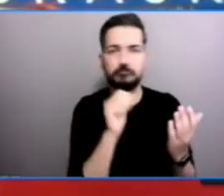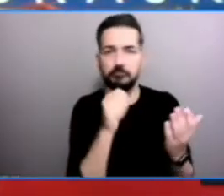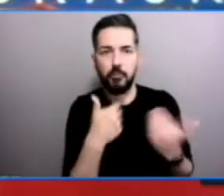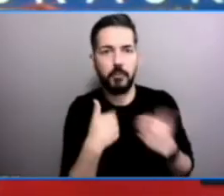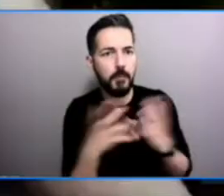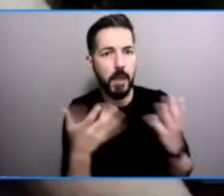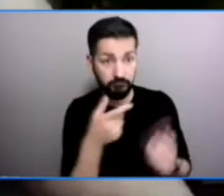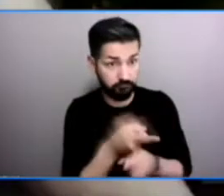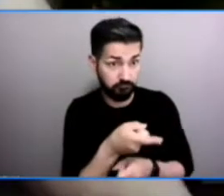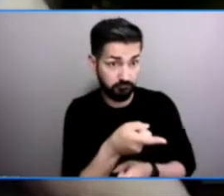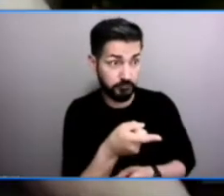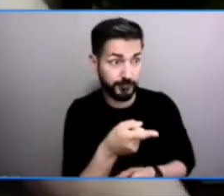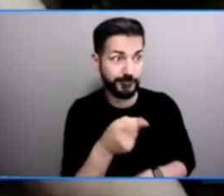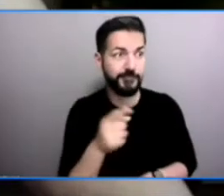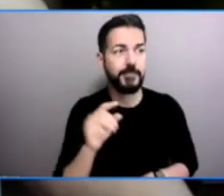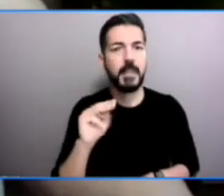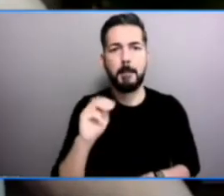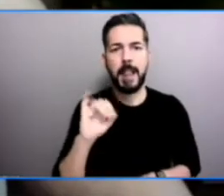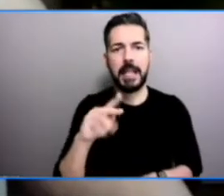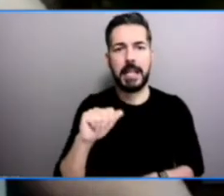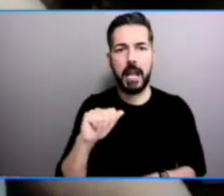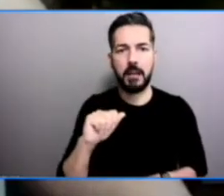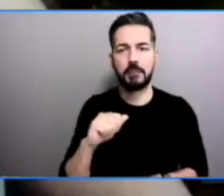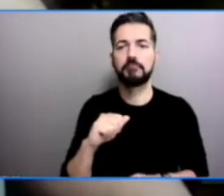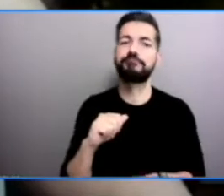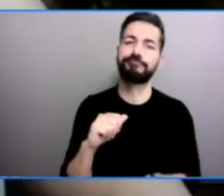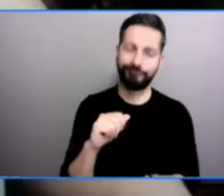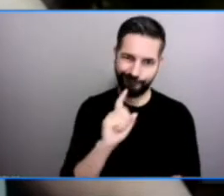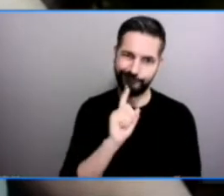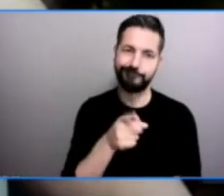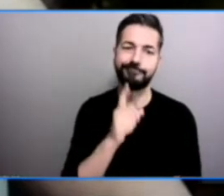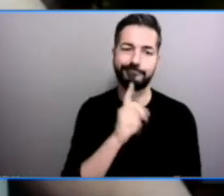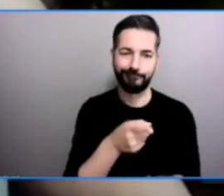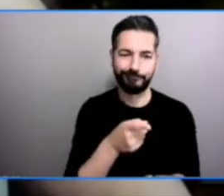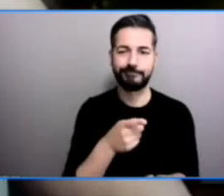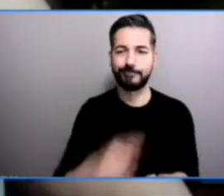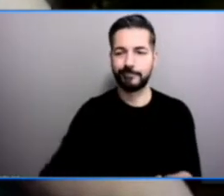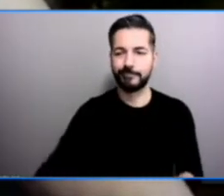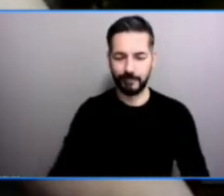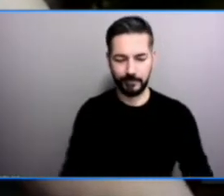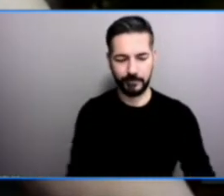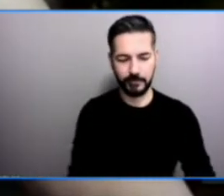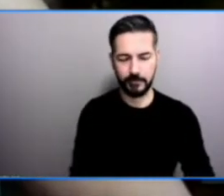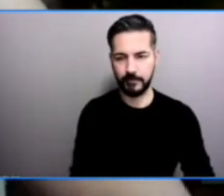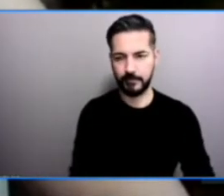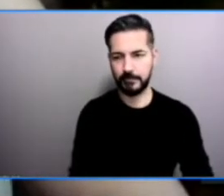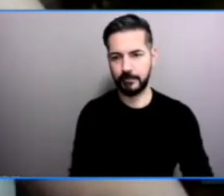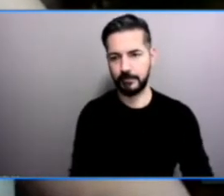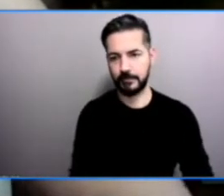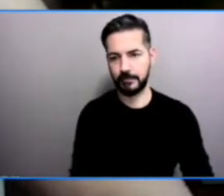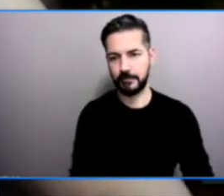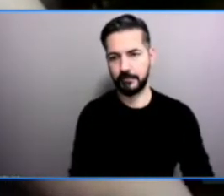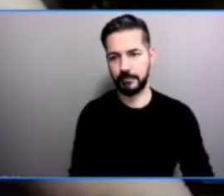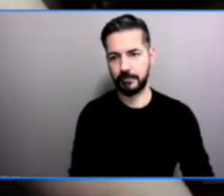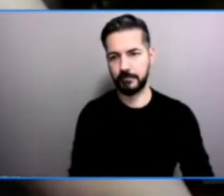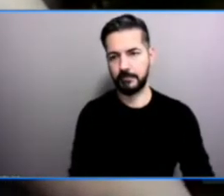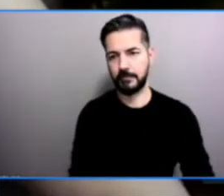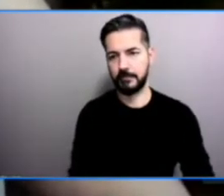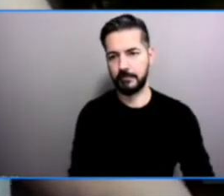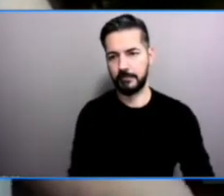done legislatively. So this was one of those issues that really the ballot was the only path